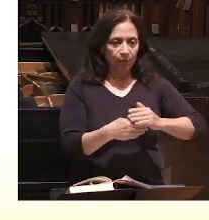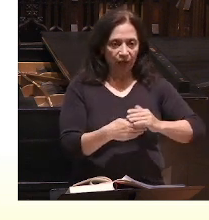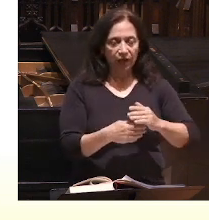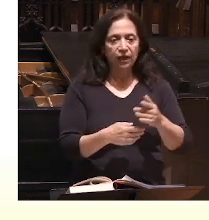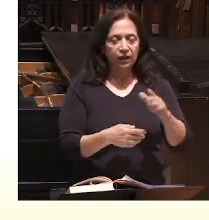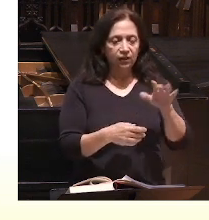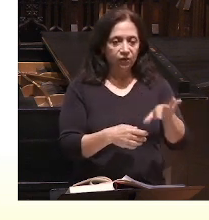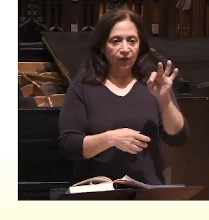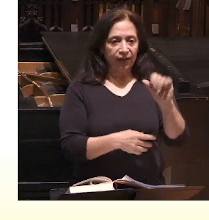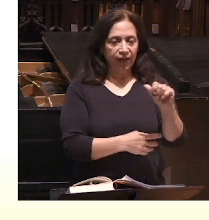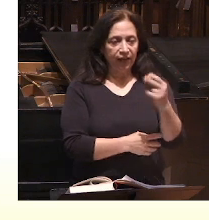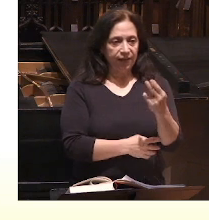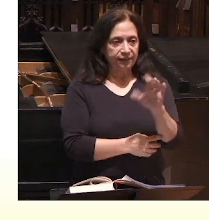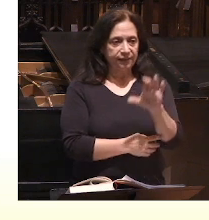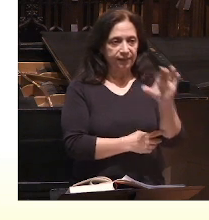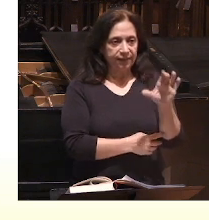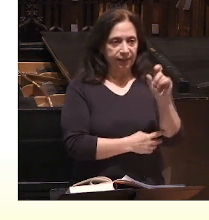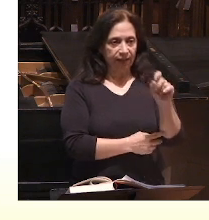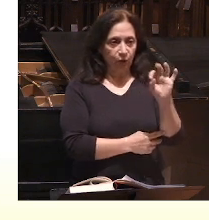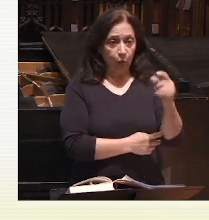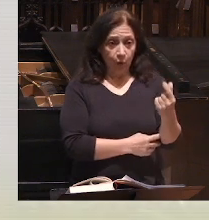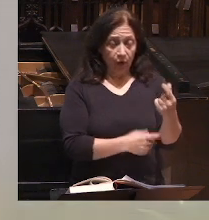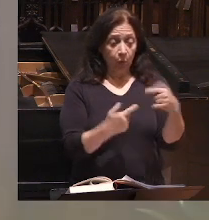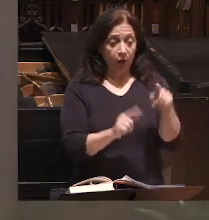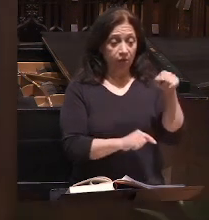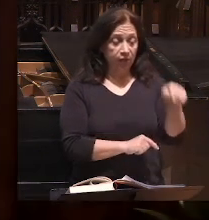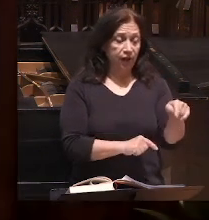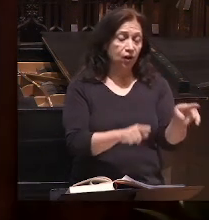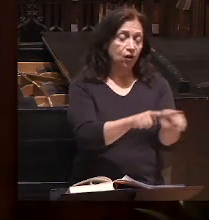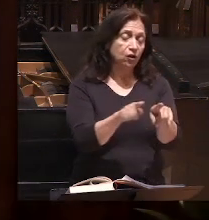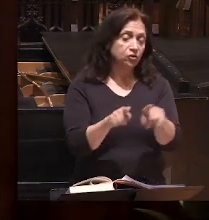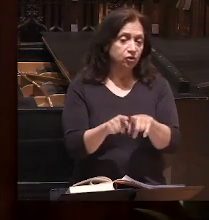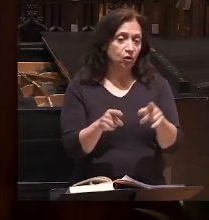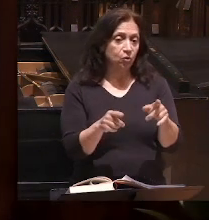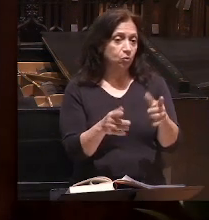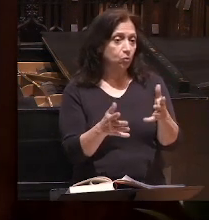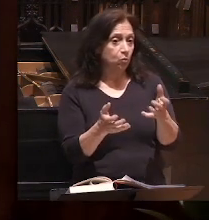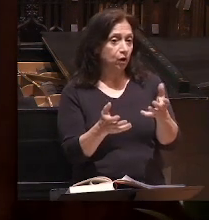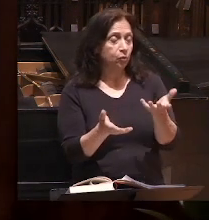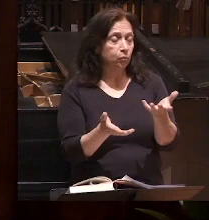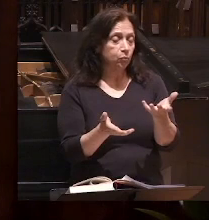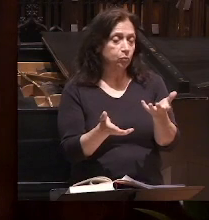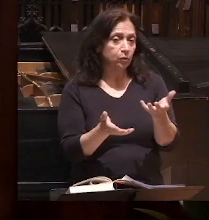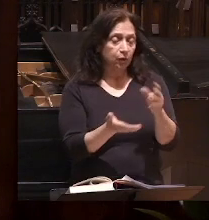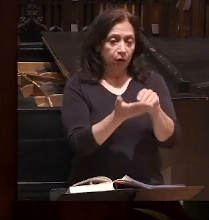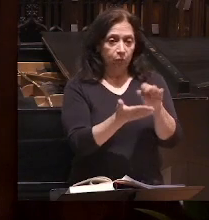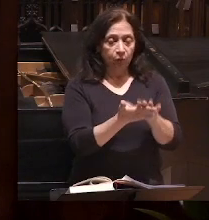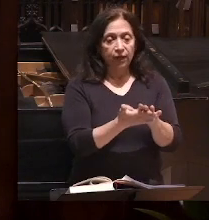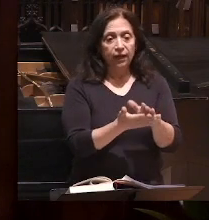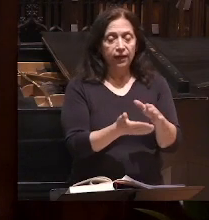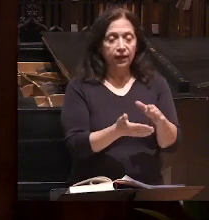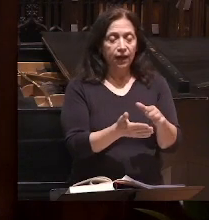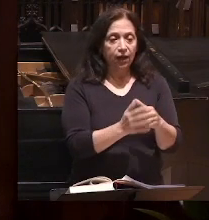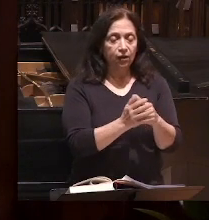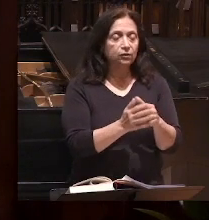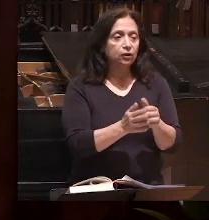at ahcc.org. While you are there, you may also want to put in a prayer request, a